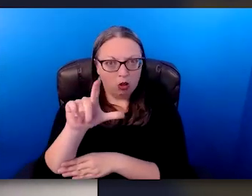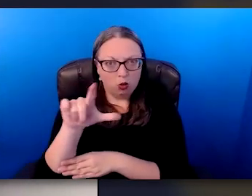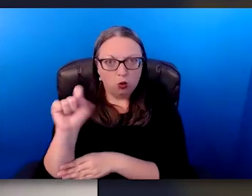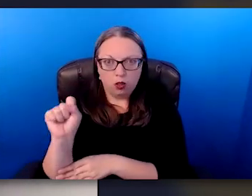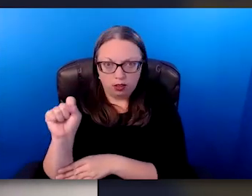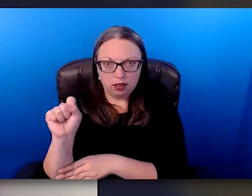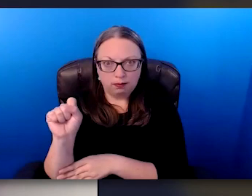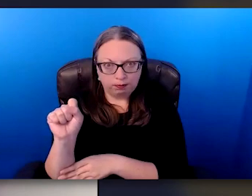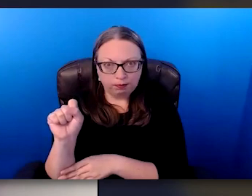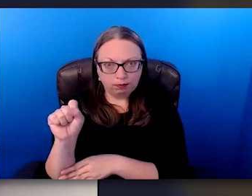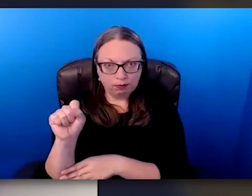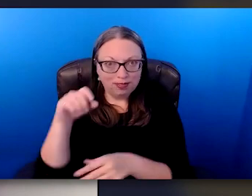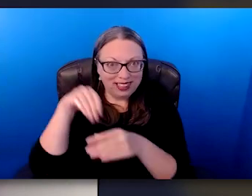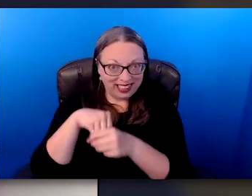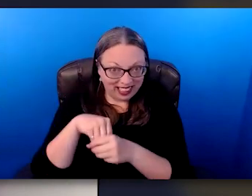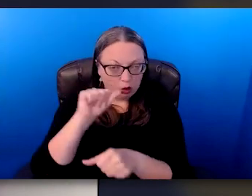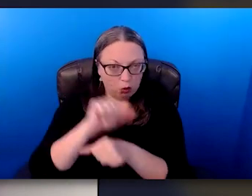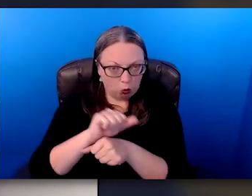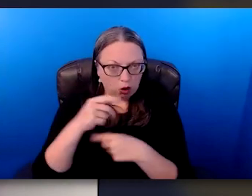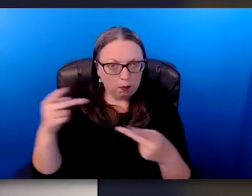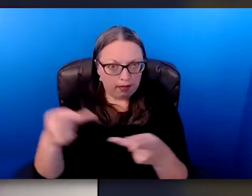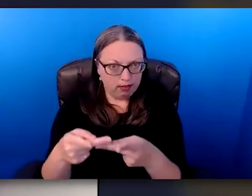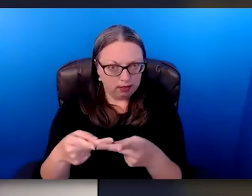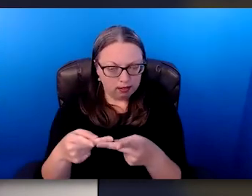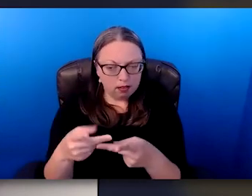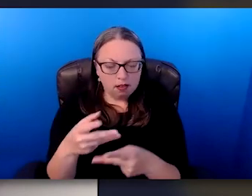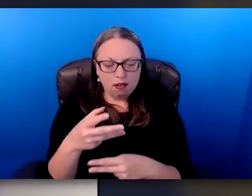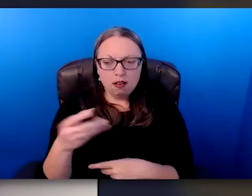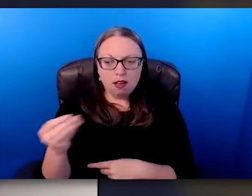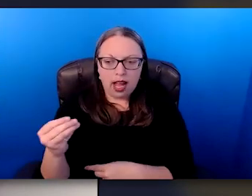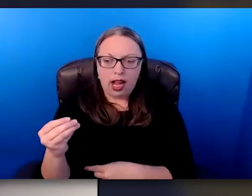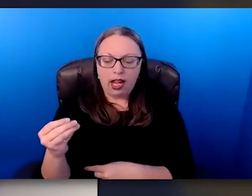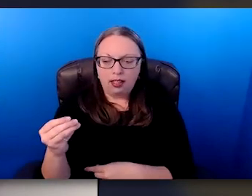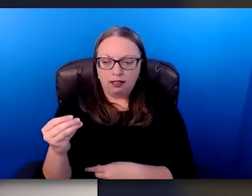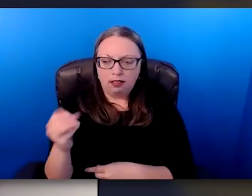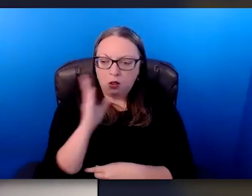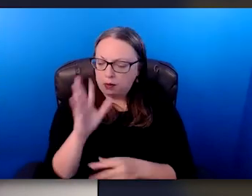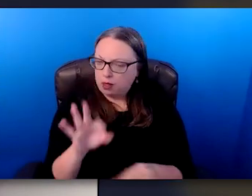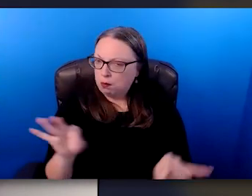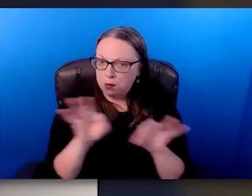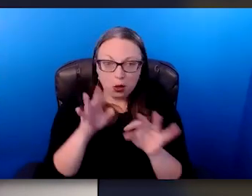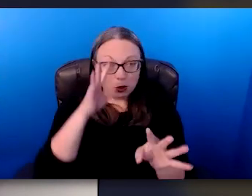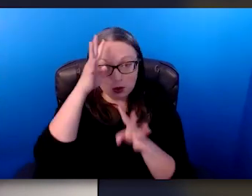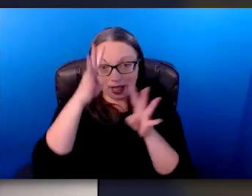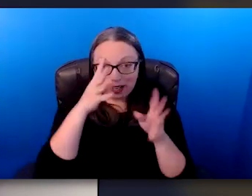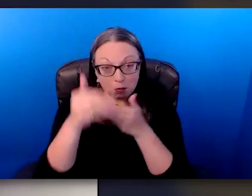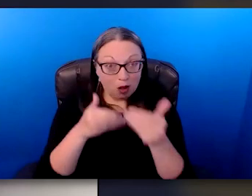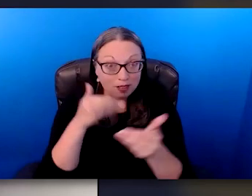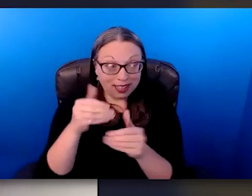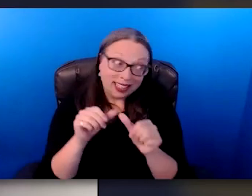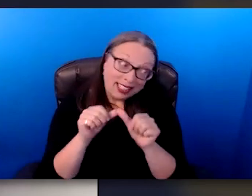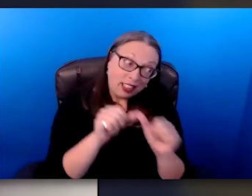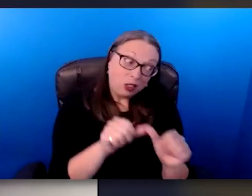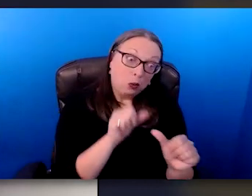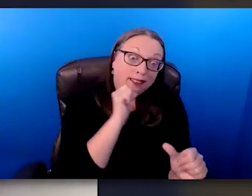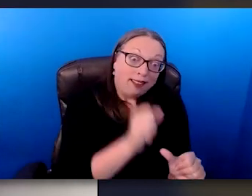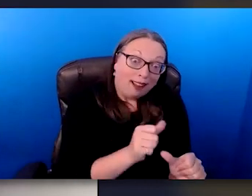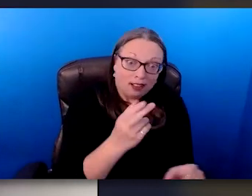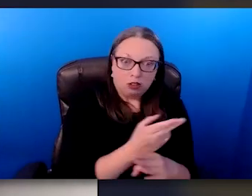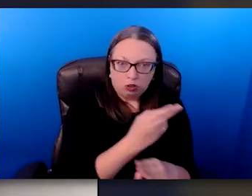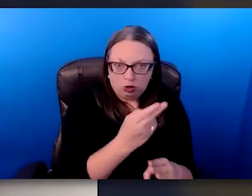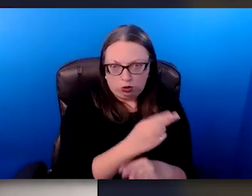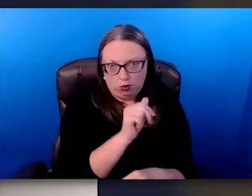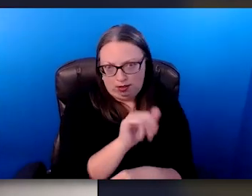course, and then there will also be very important creative processes that continue not to, right? But I think